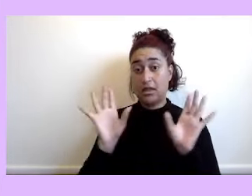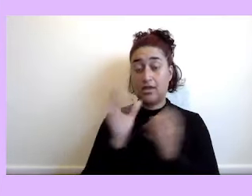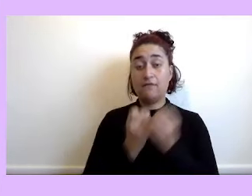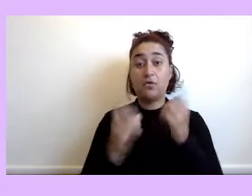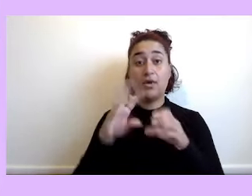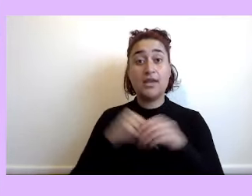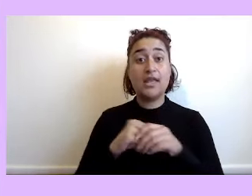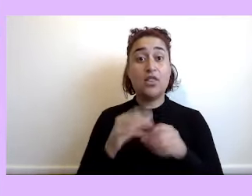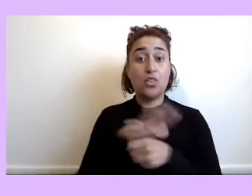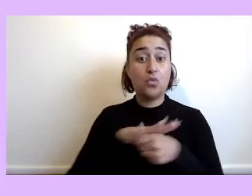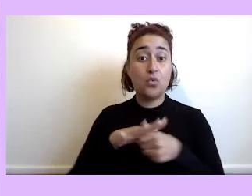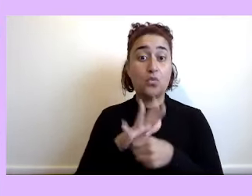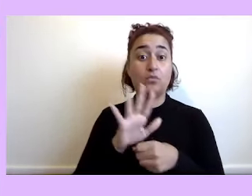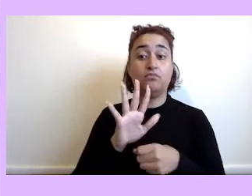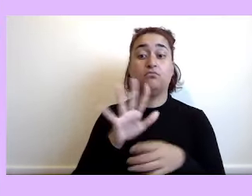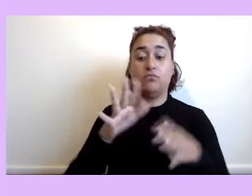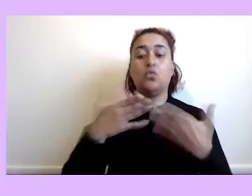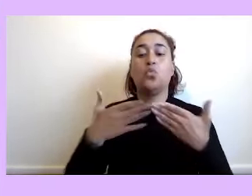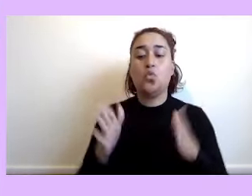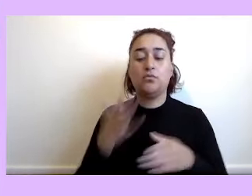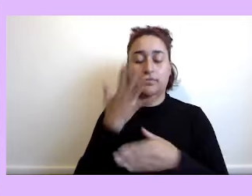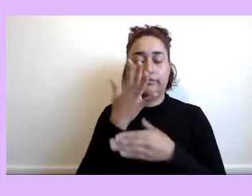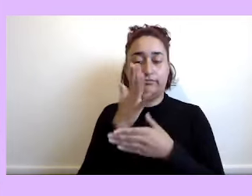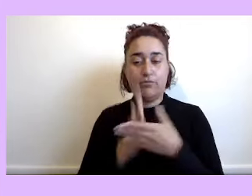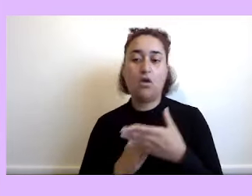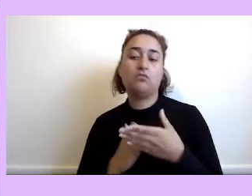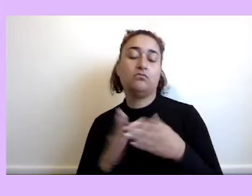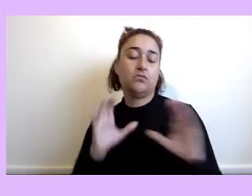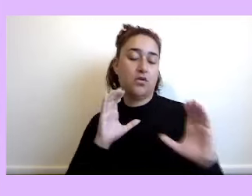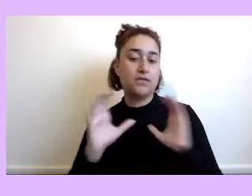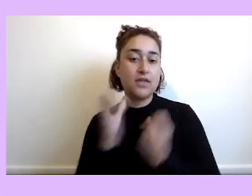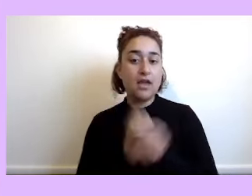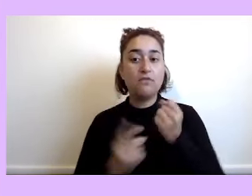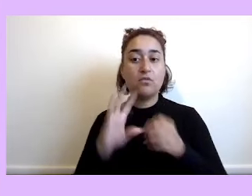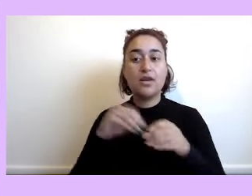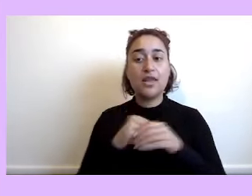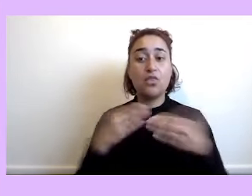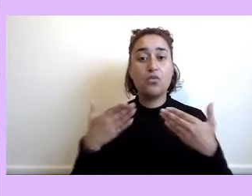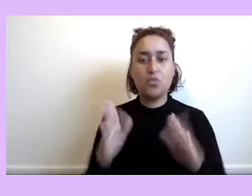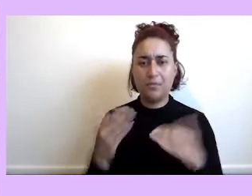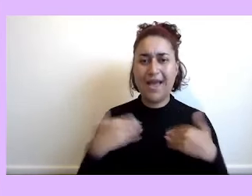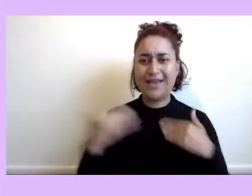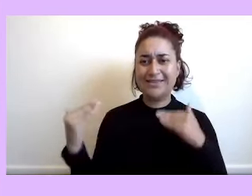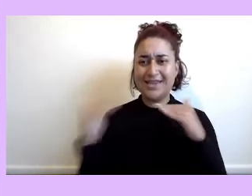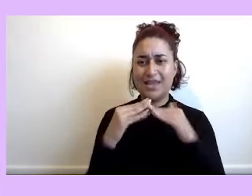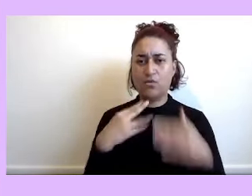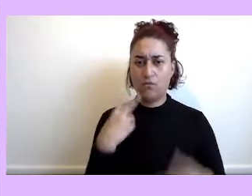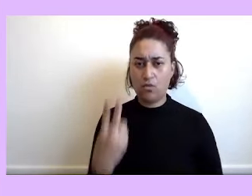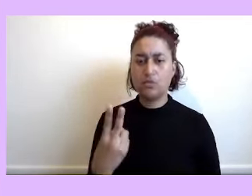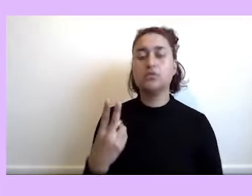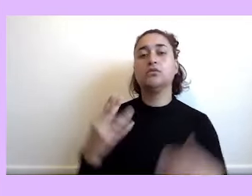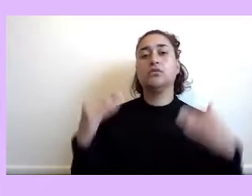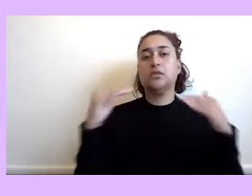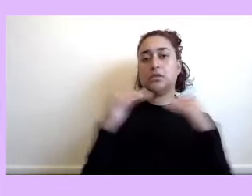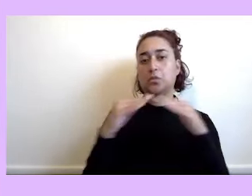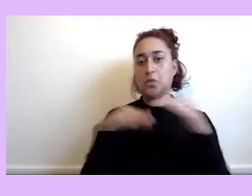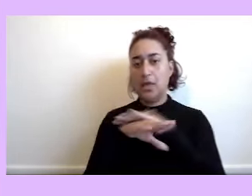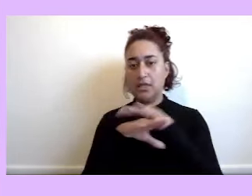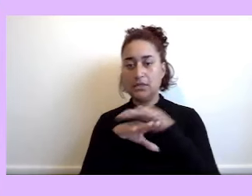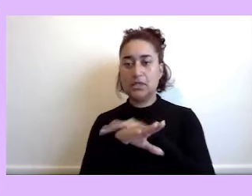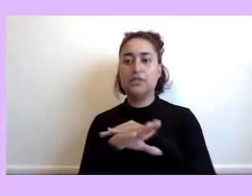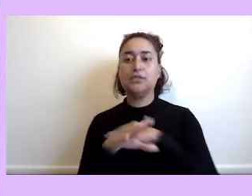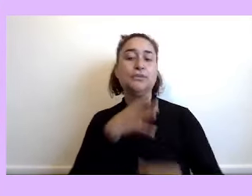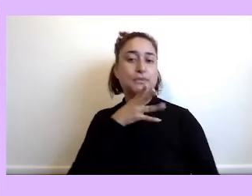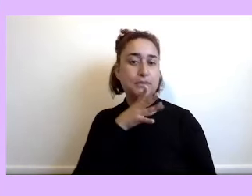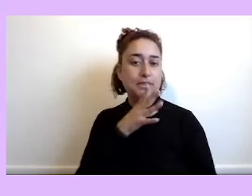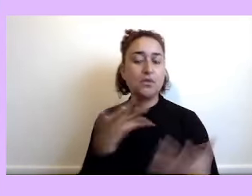is in the conversation. And everybody in the room has an equal voice, an equal access to speaking